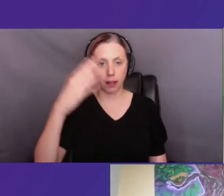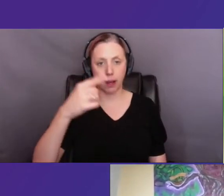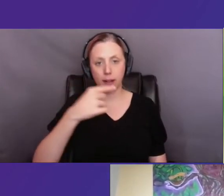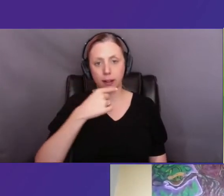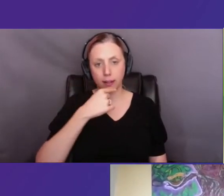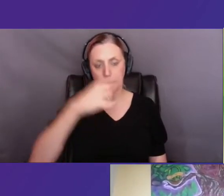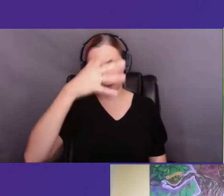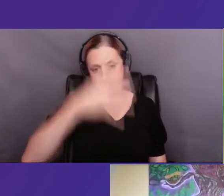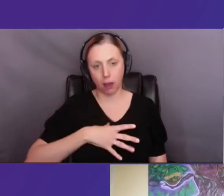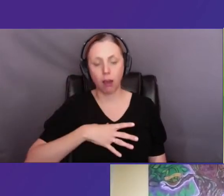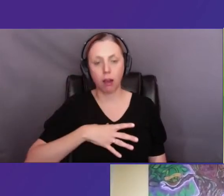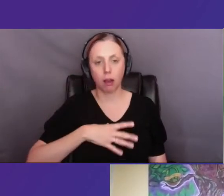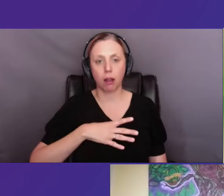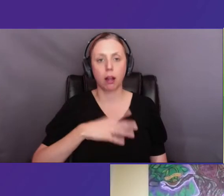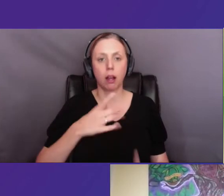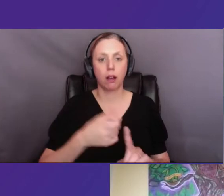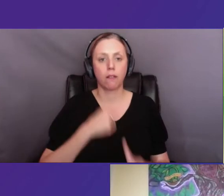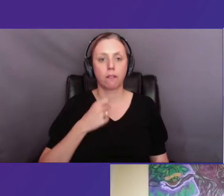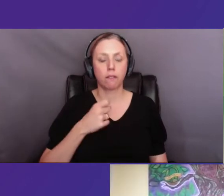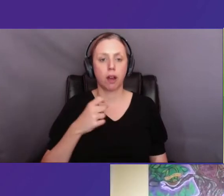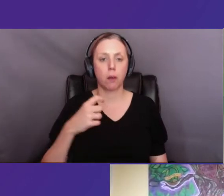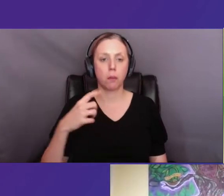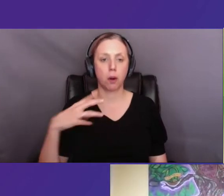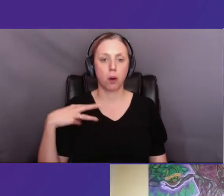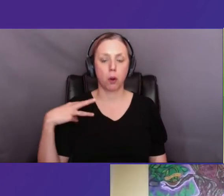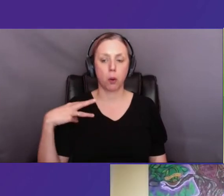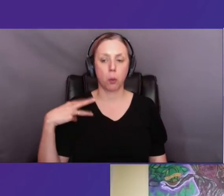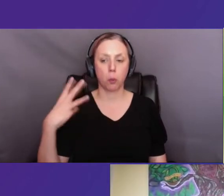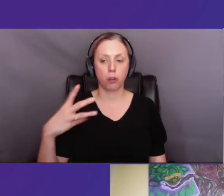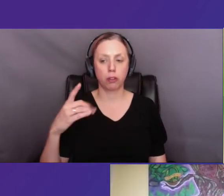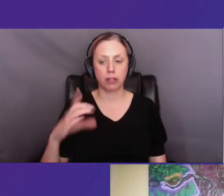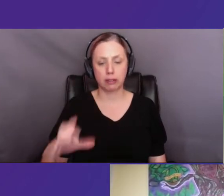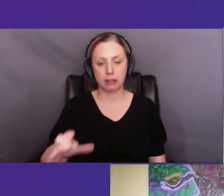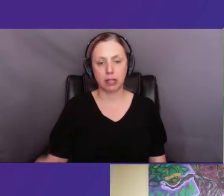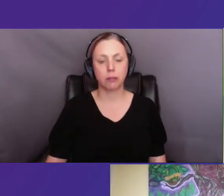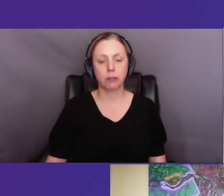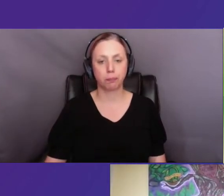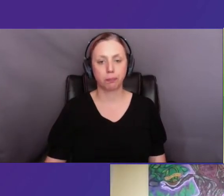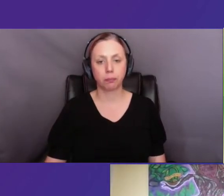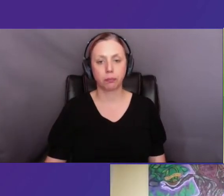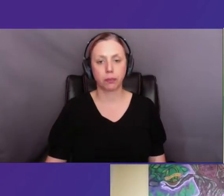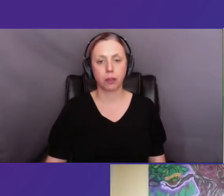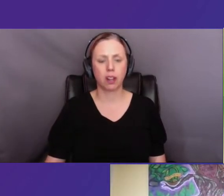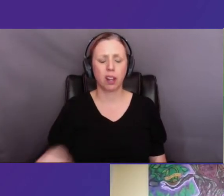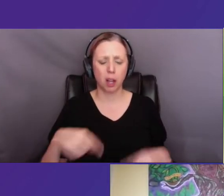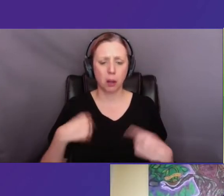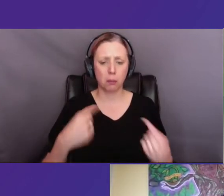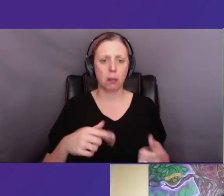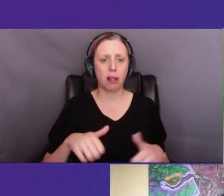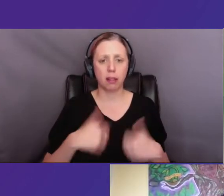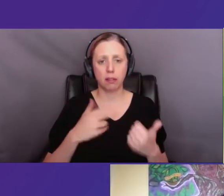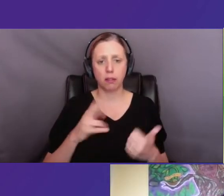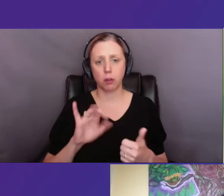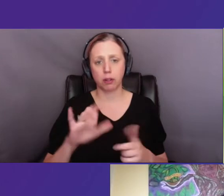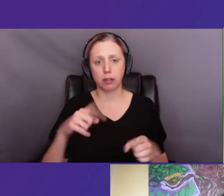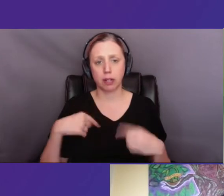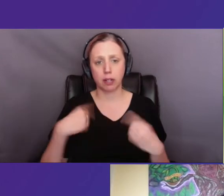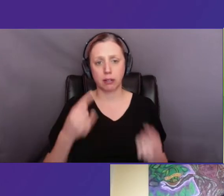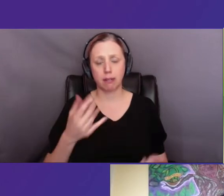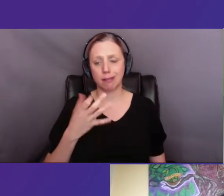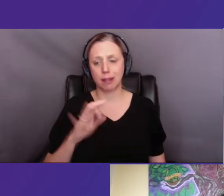male, originally from Washington, D.C., and I've been living in New York City since